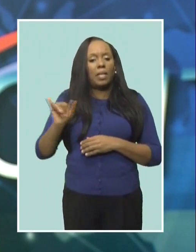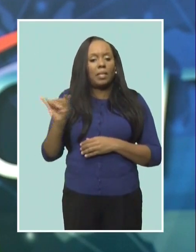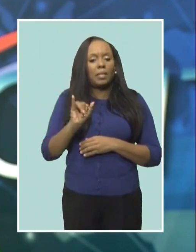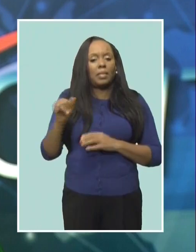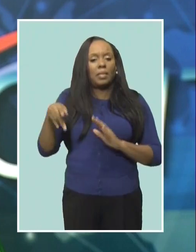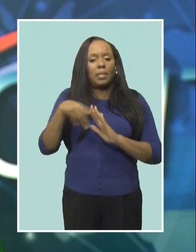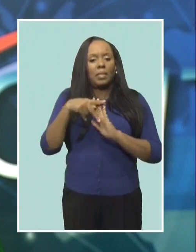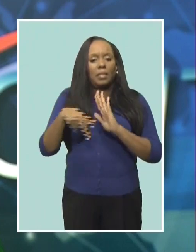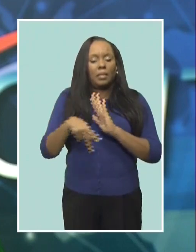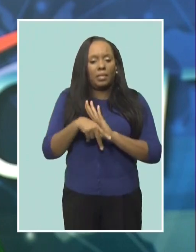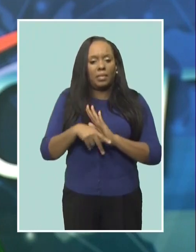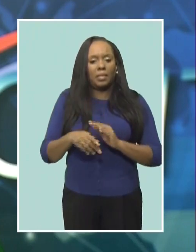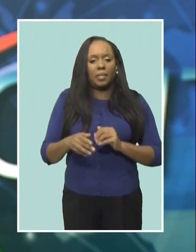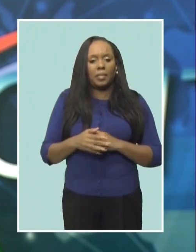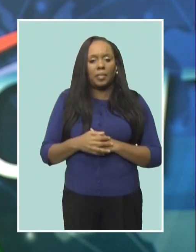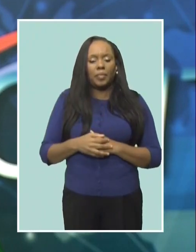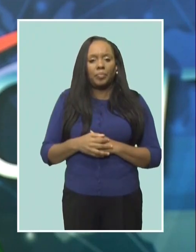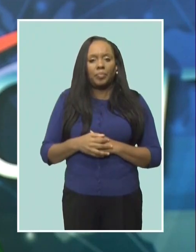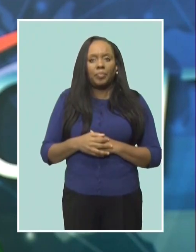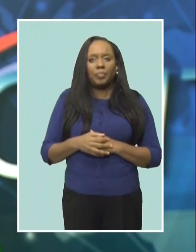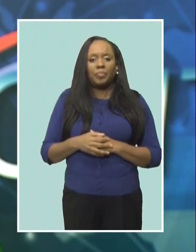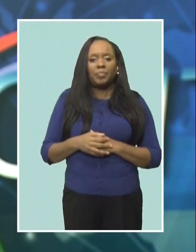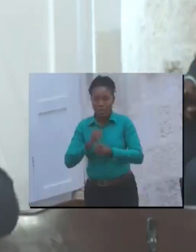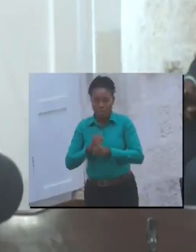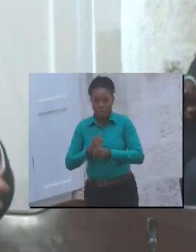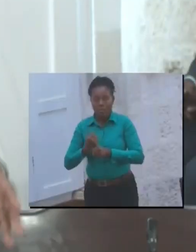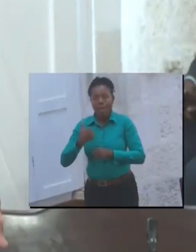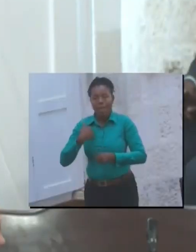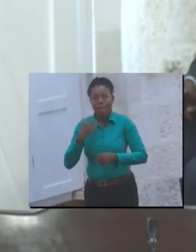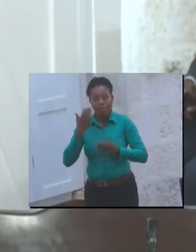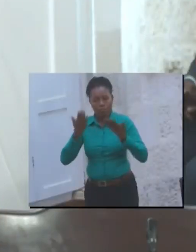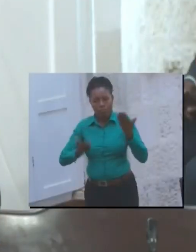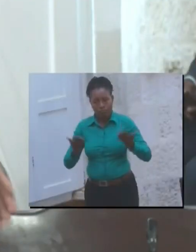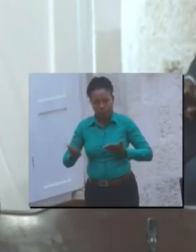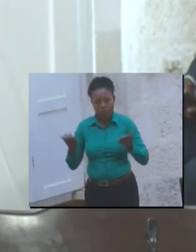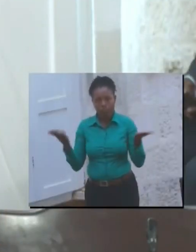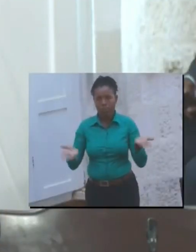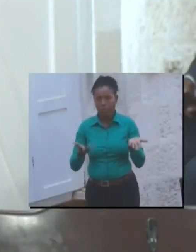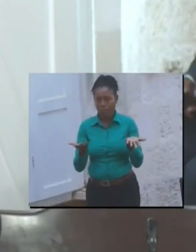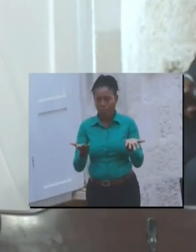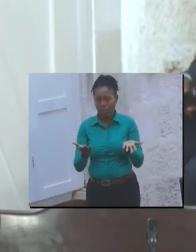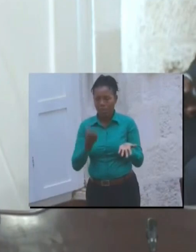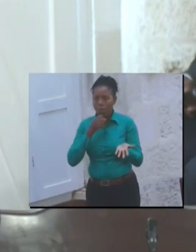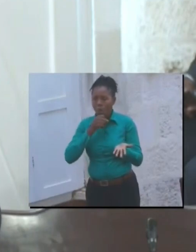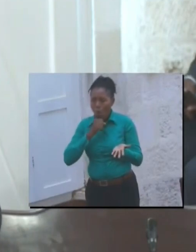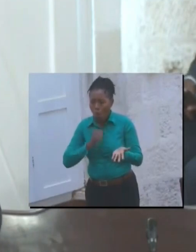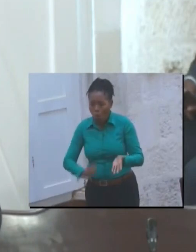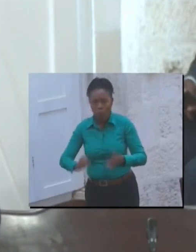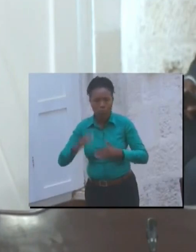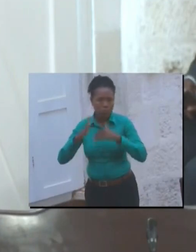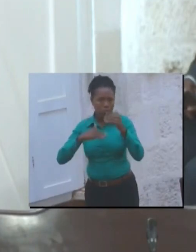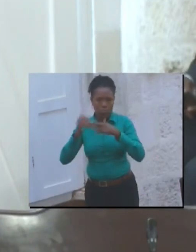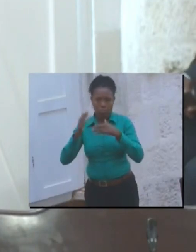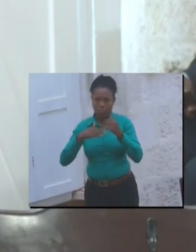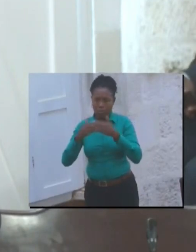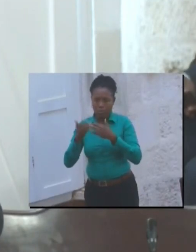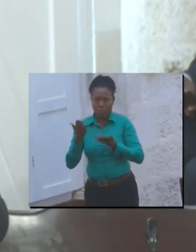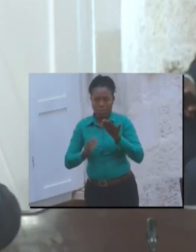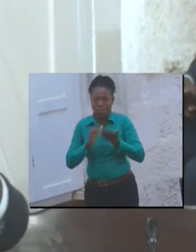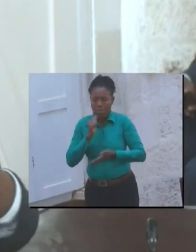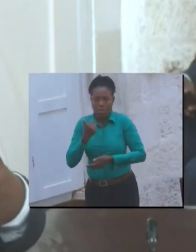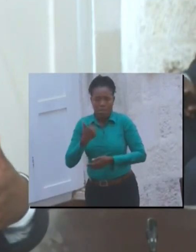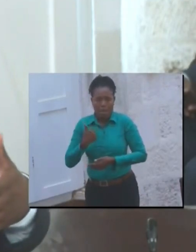of Persons with Disabilities. The older facilities may not have the